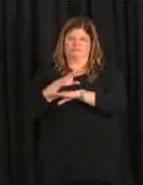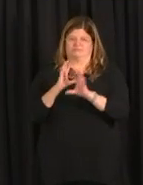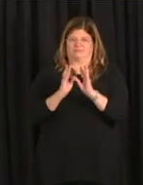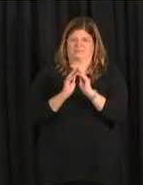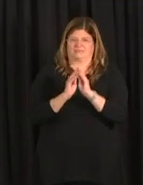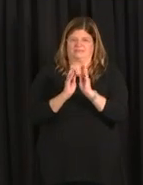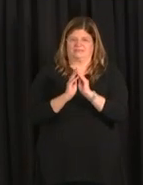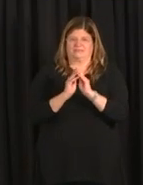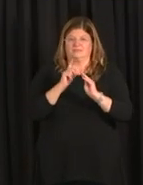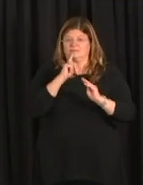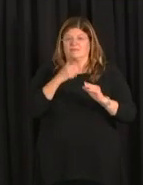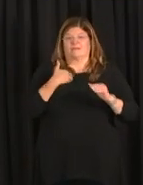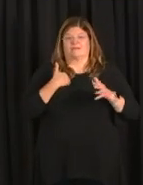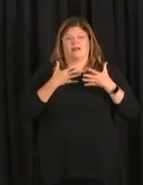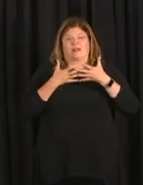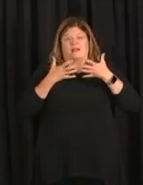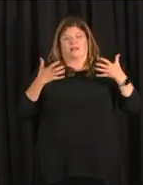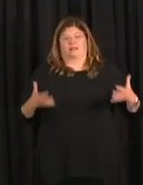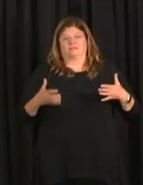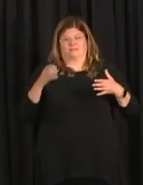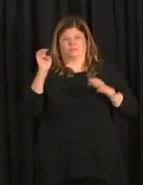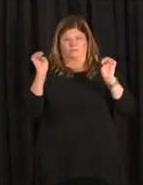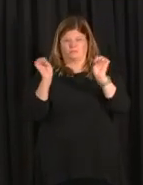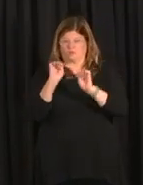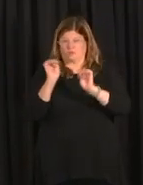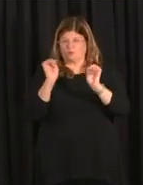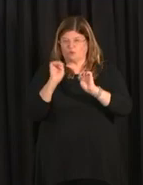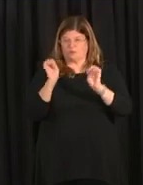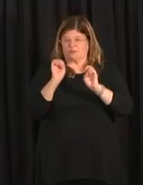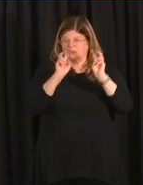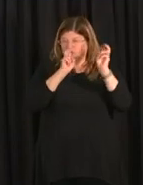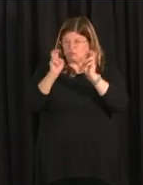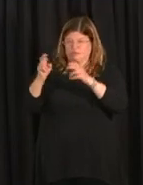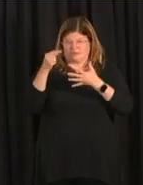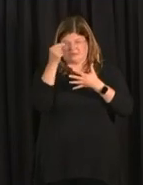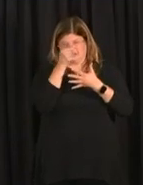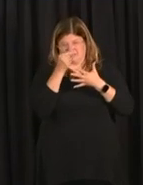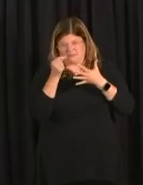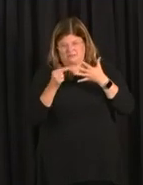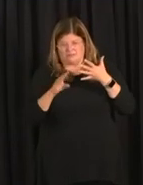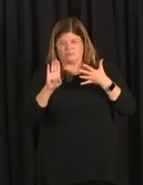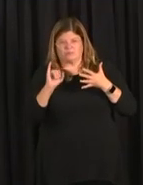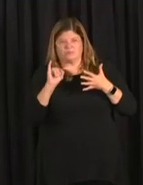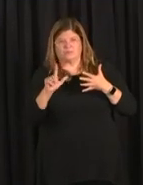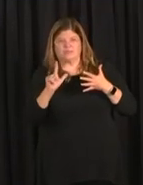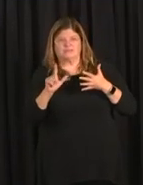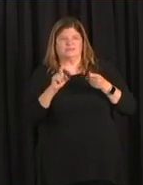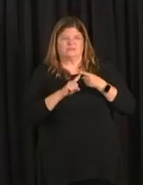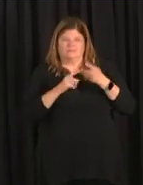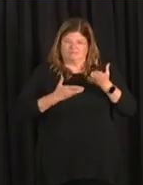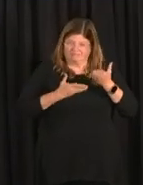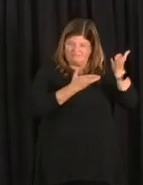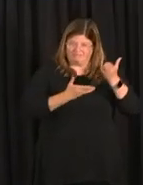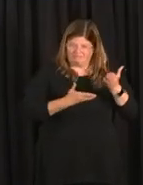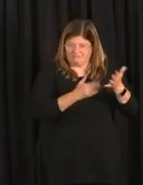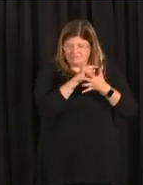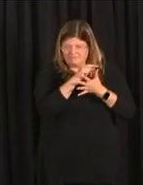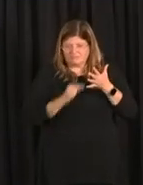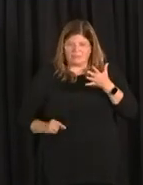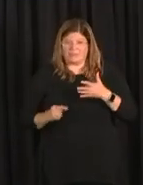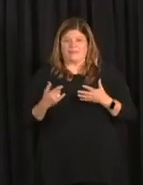call emergency bills, to deal with issues that we haven't been able to deal with since, or that have come up since